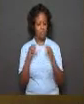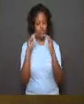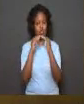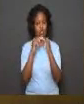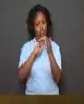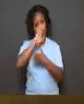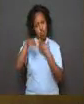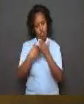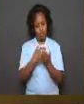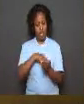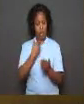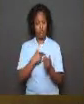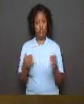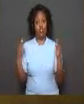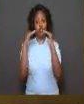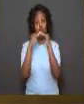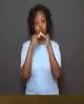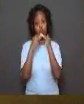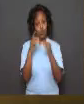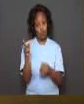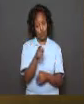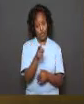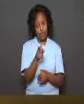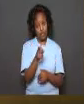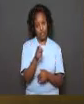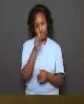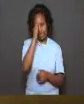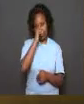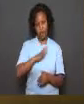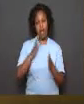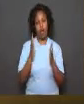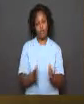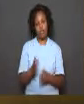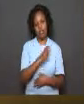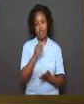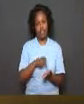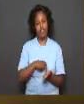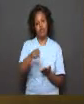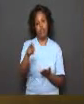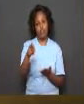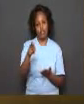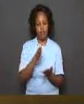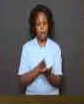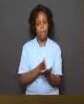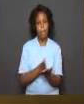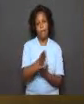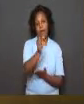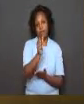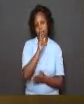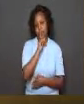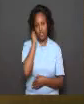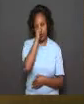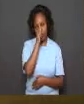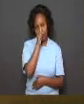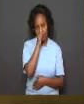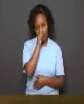of all religions is part of the human and democratic rights of